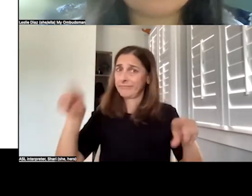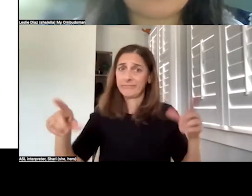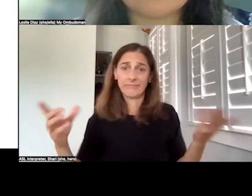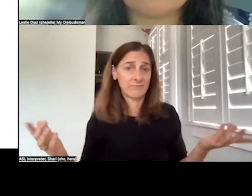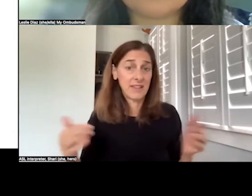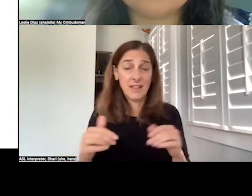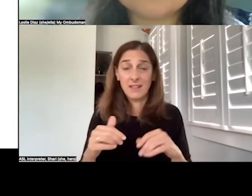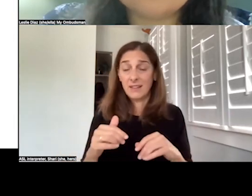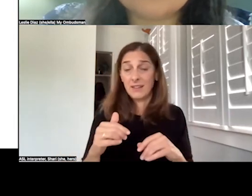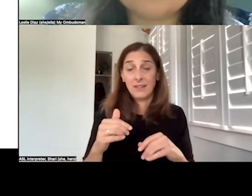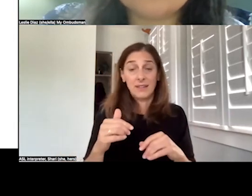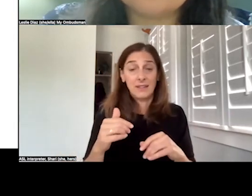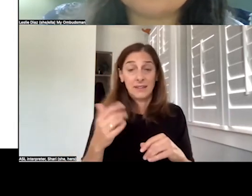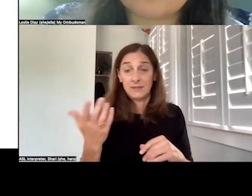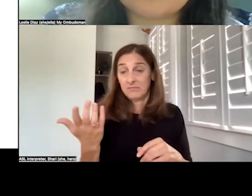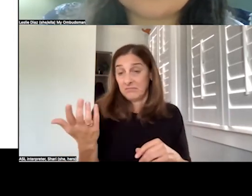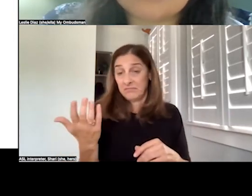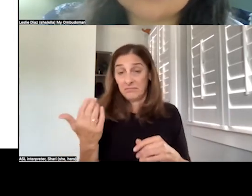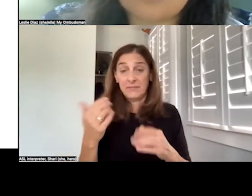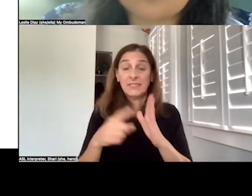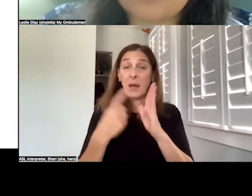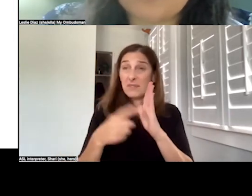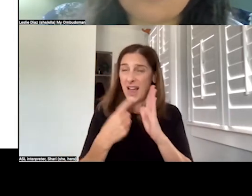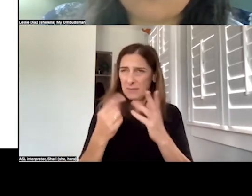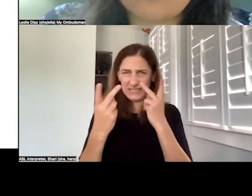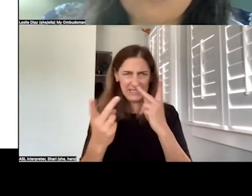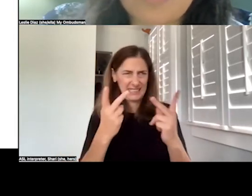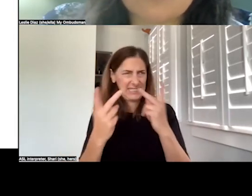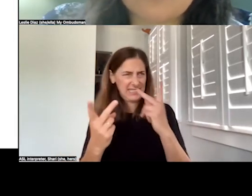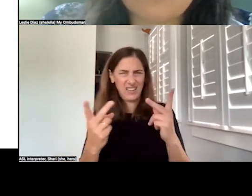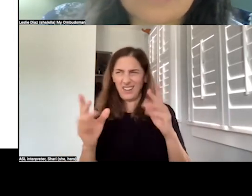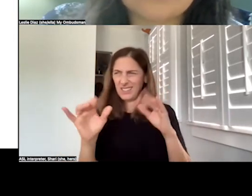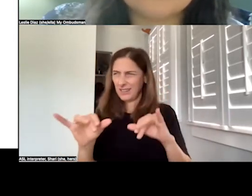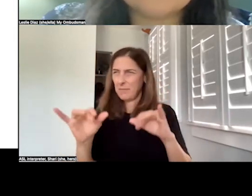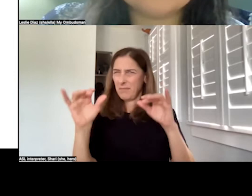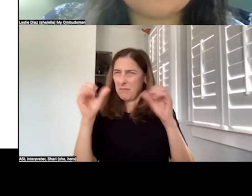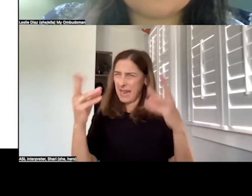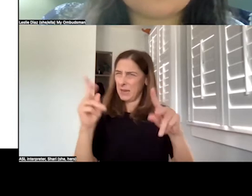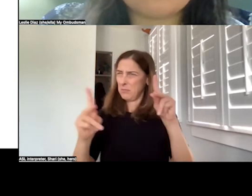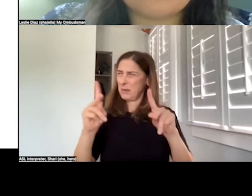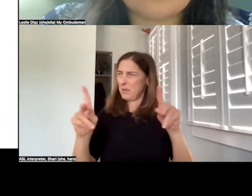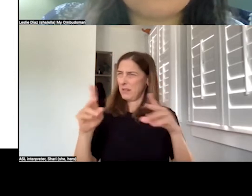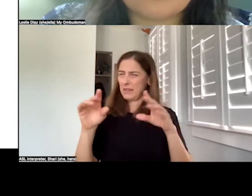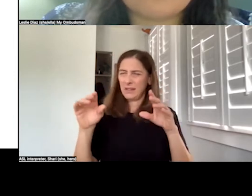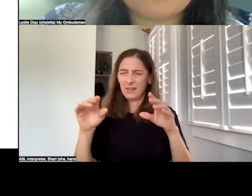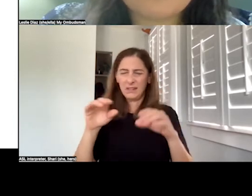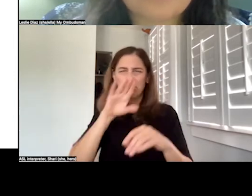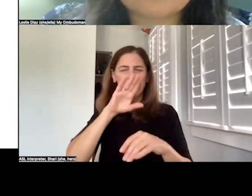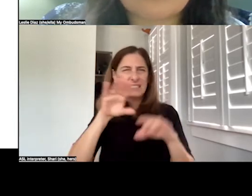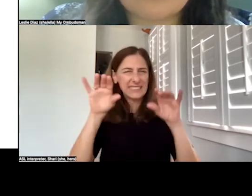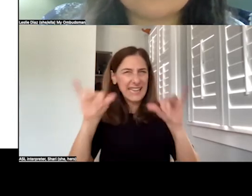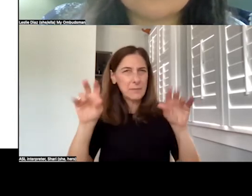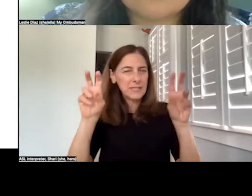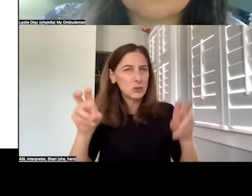comes up a lot and we need to report that to Mass Health. We hope that overall that will provide some level of